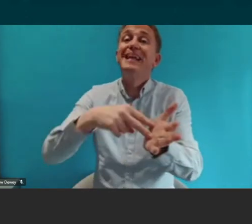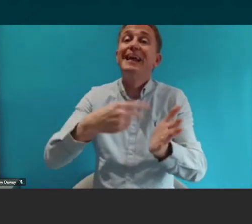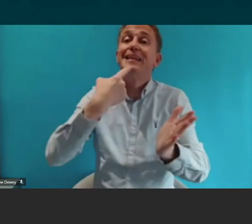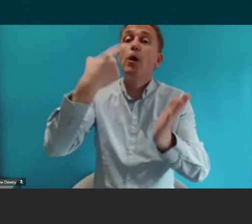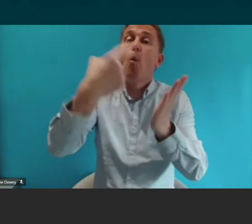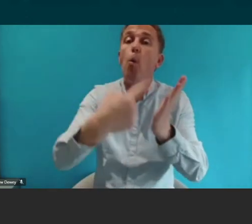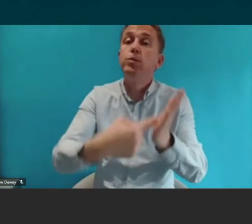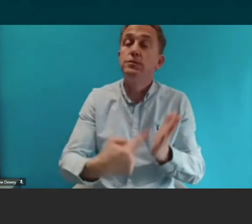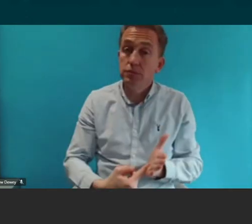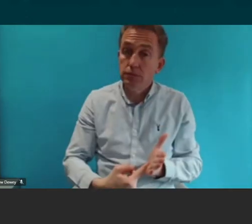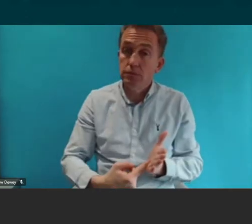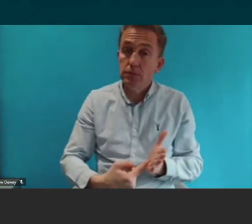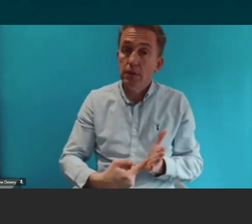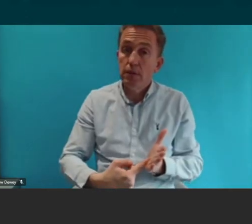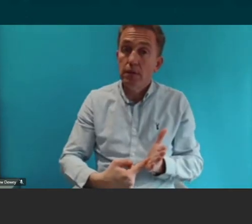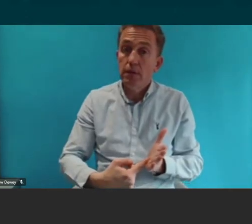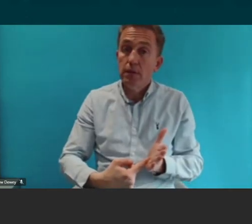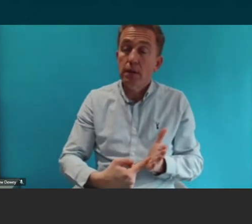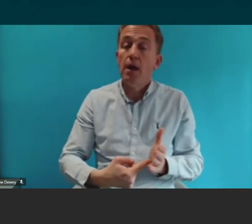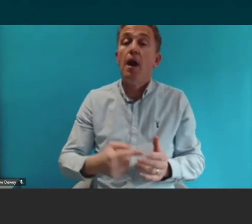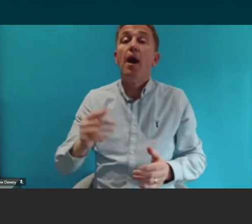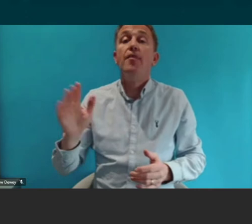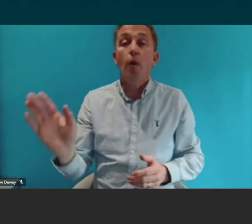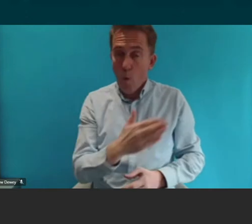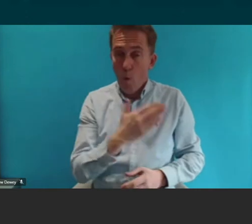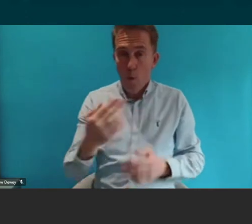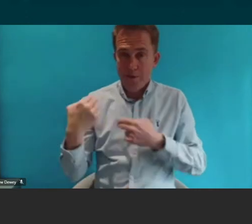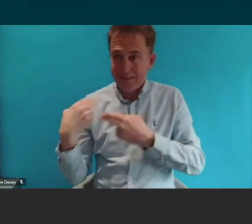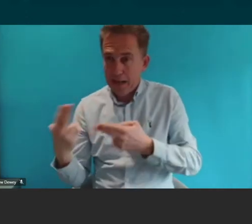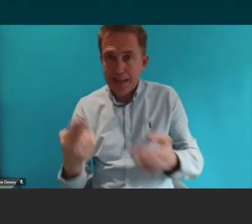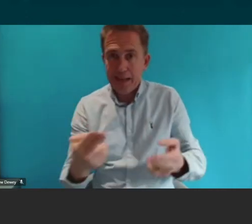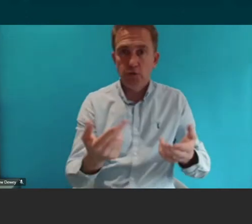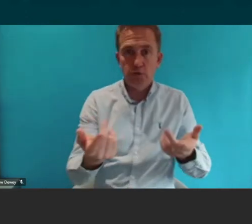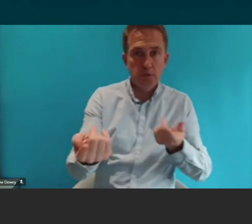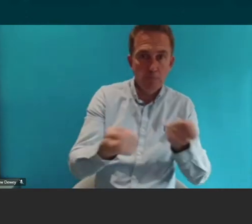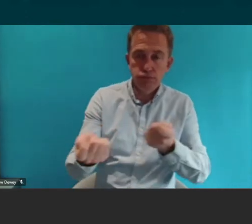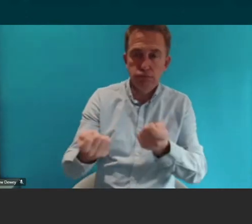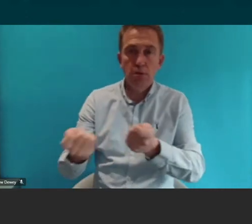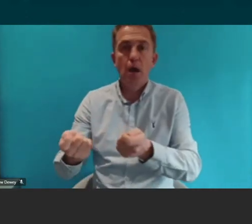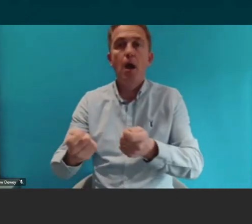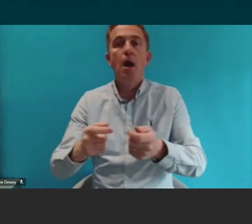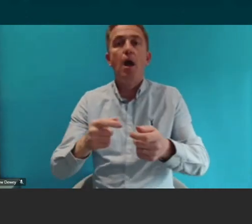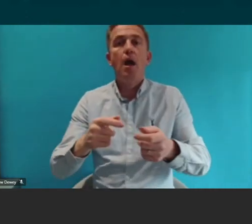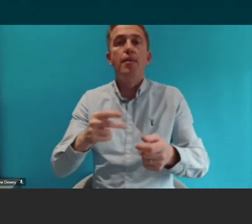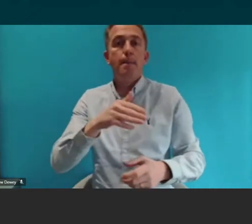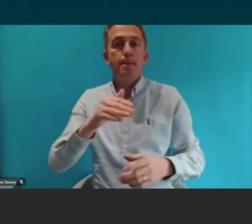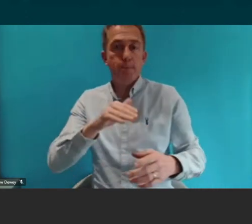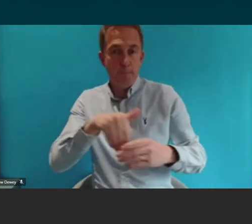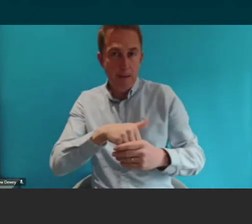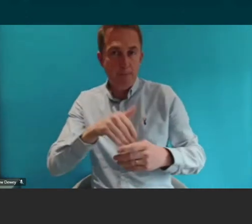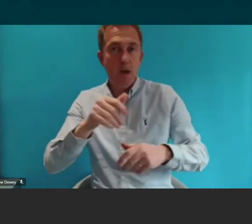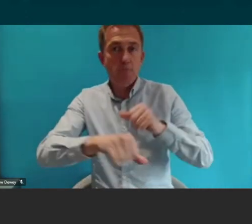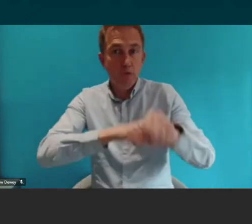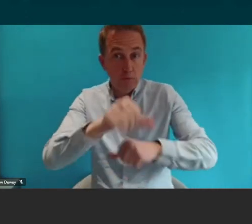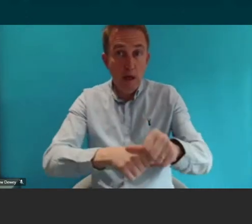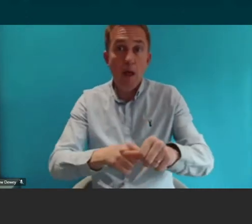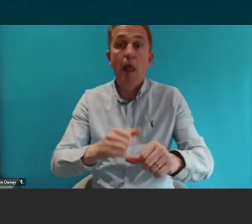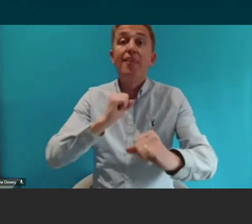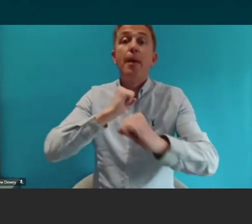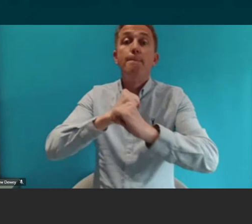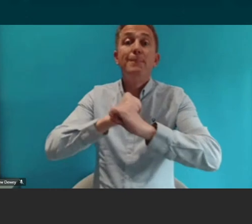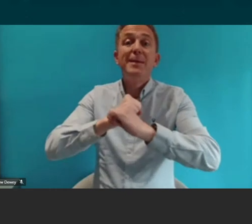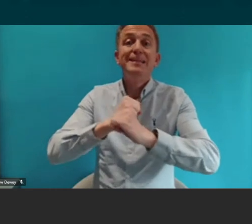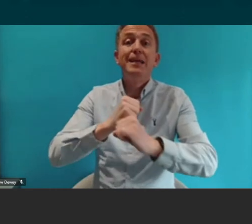schemes of administration and delegation, the member and officer protocol, including the media protocol,